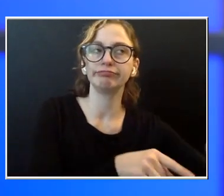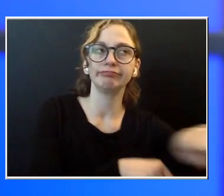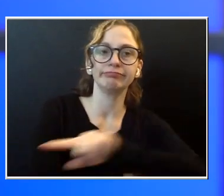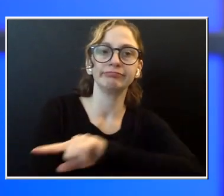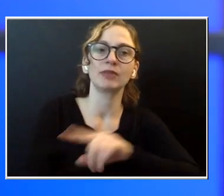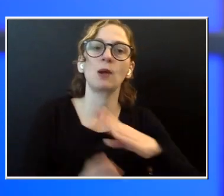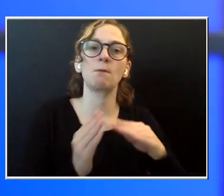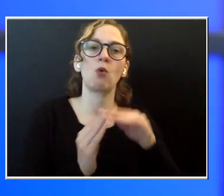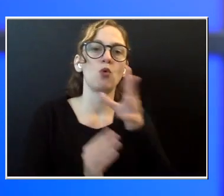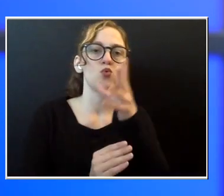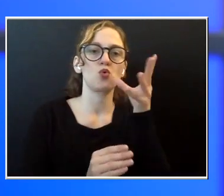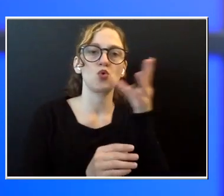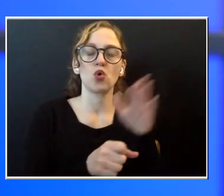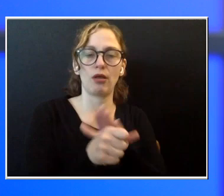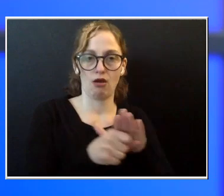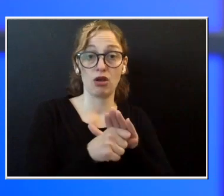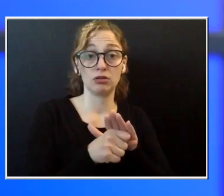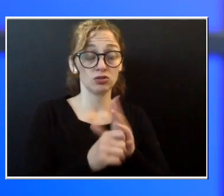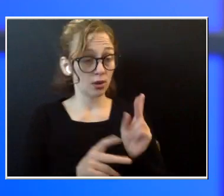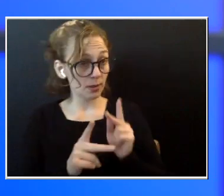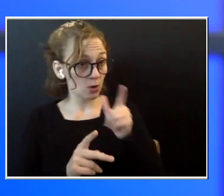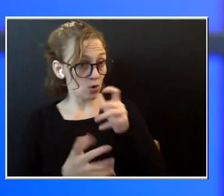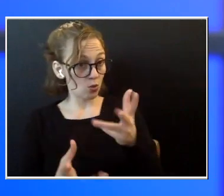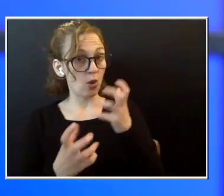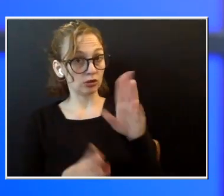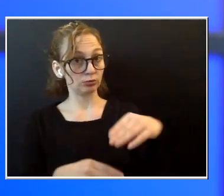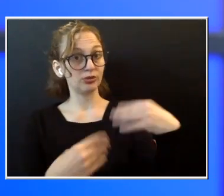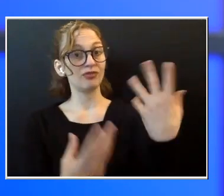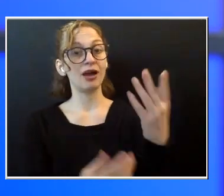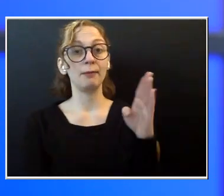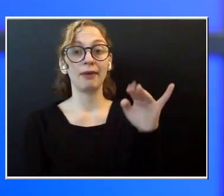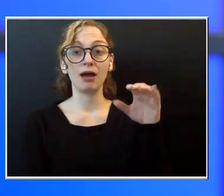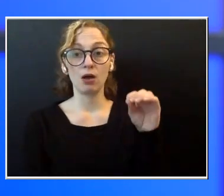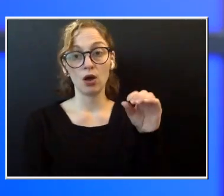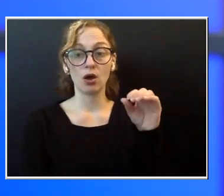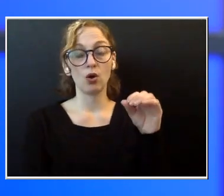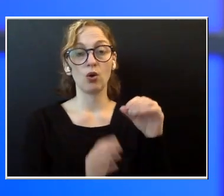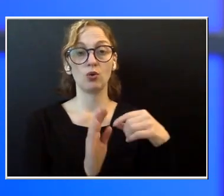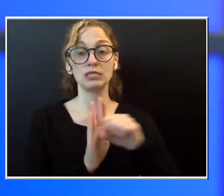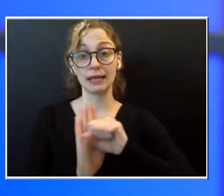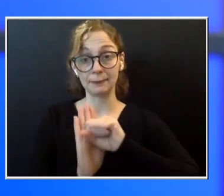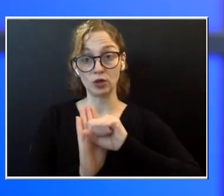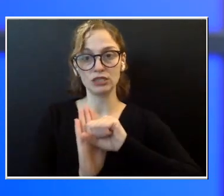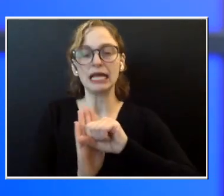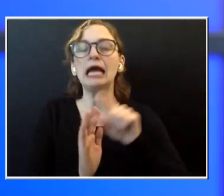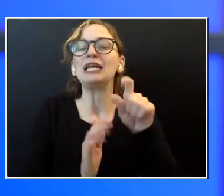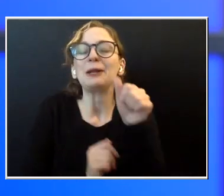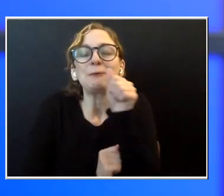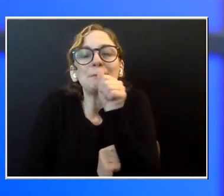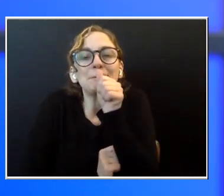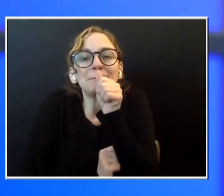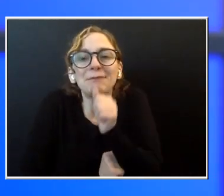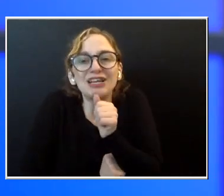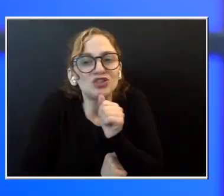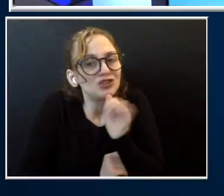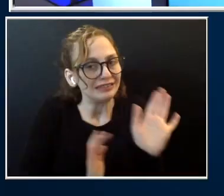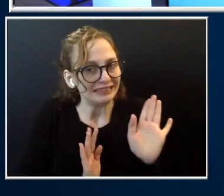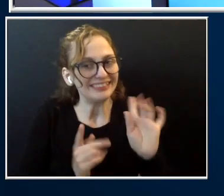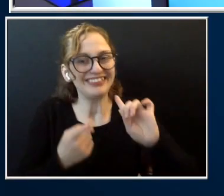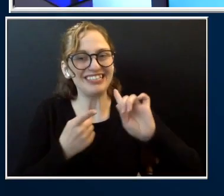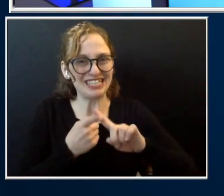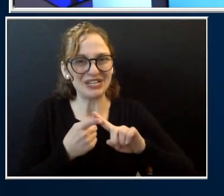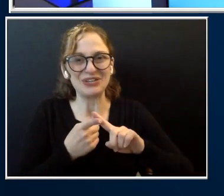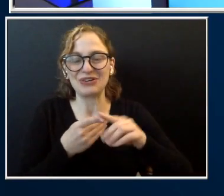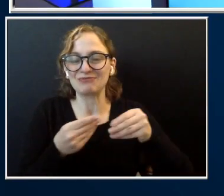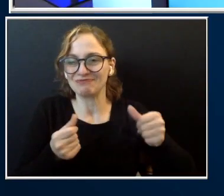to provide these biospecimens, they need to be just a bit patient until we have it all out. And they want to know, another